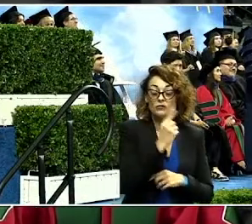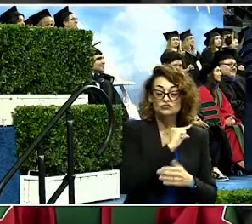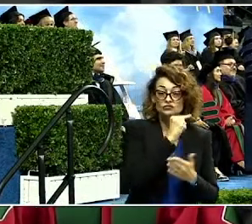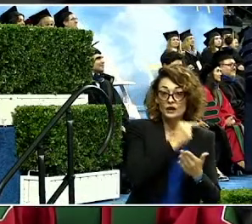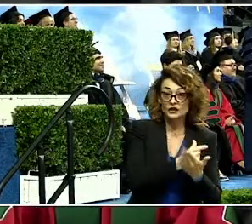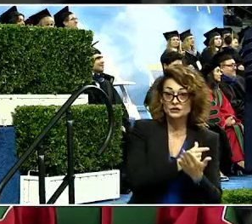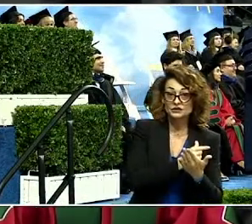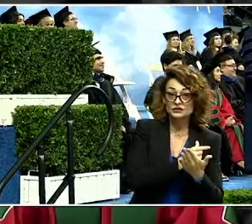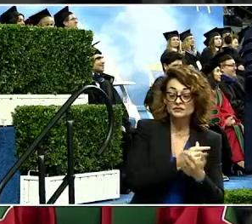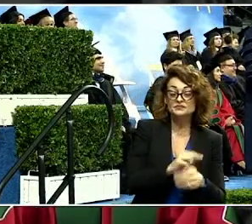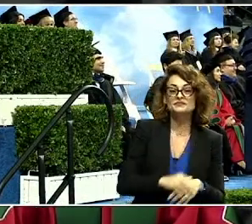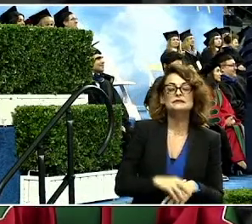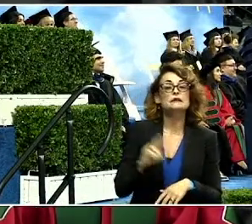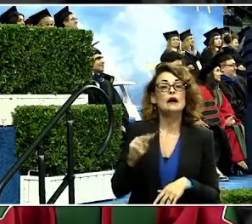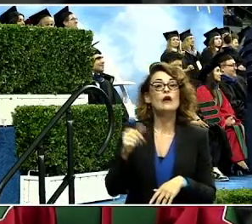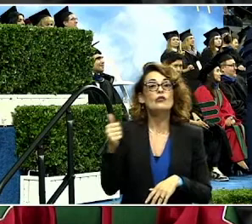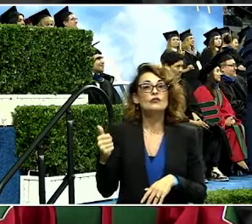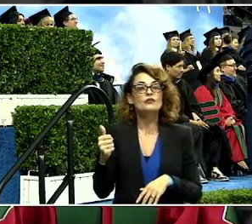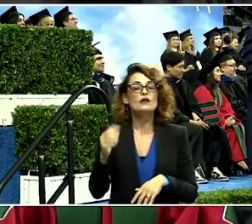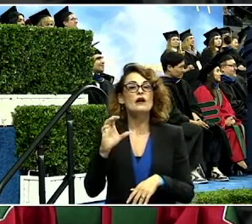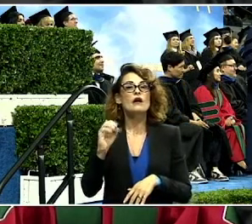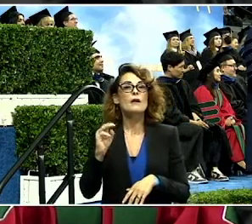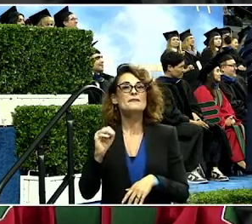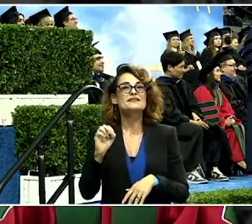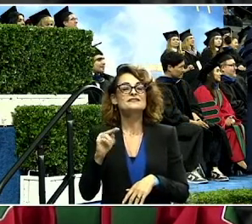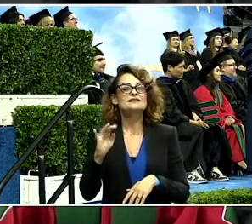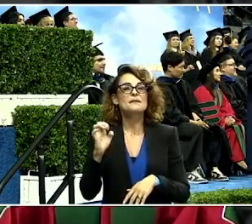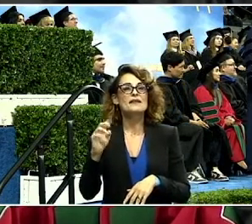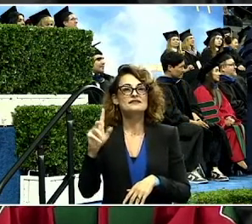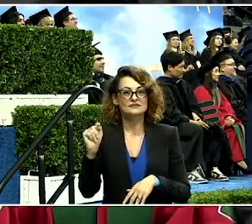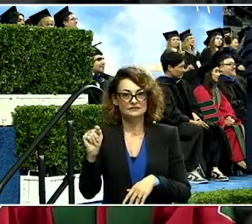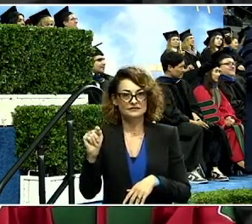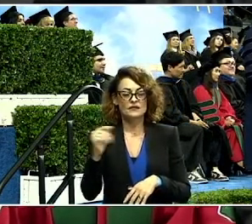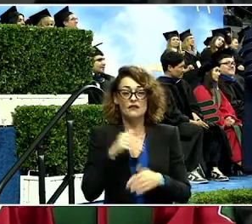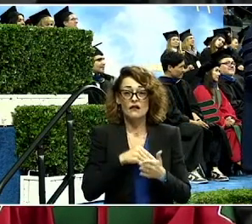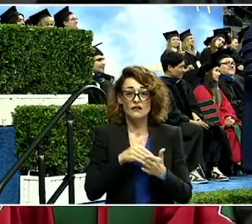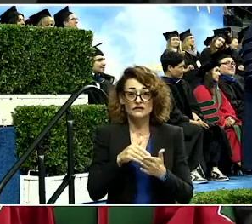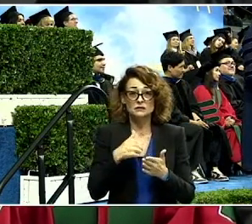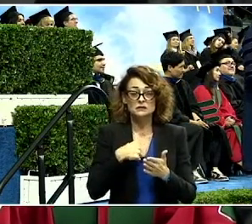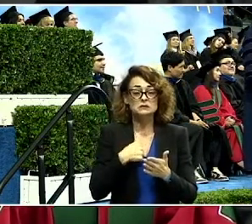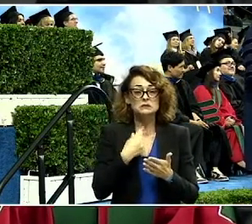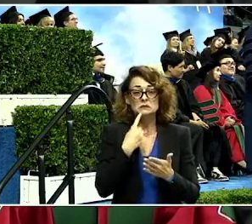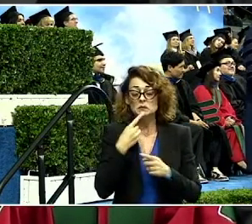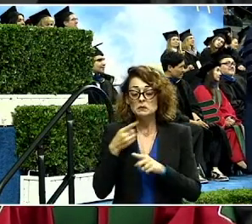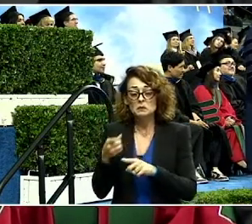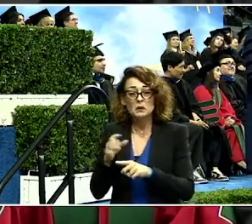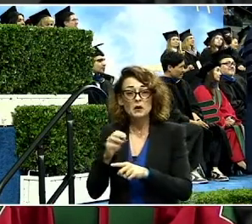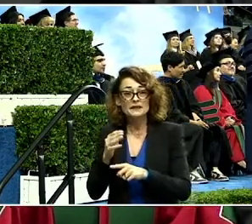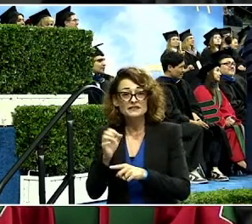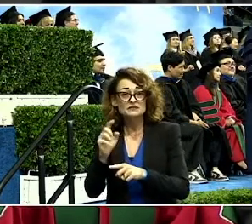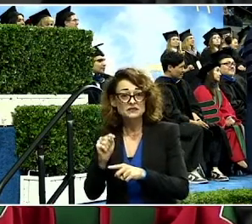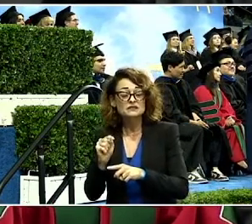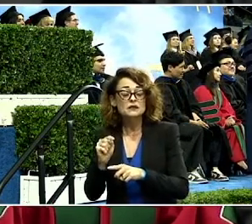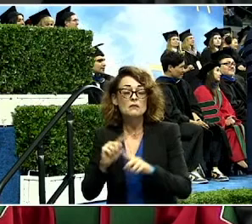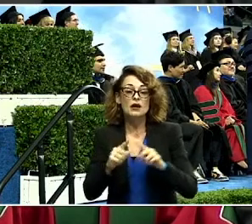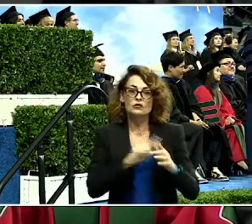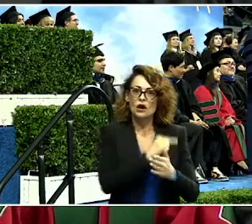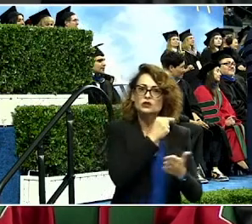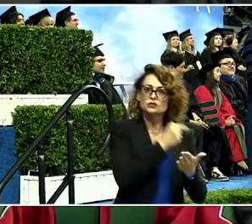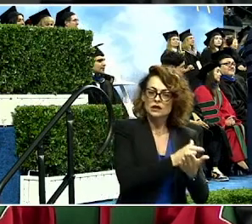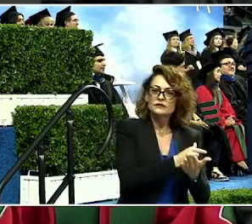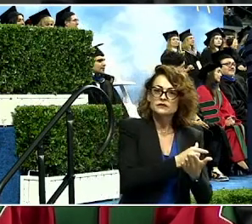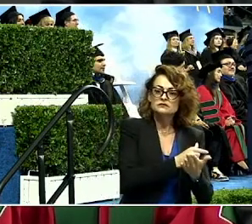graduation, and second, commencement. And very often now we talk about commencement, but graduation